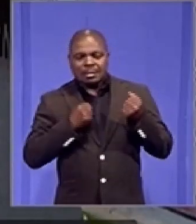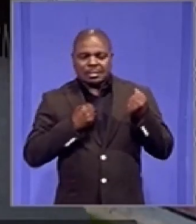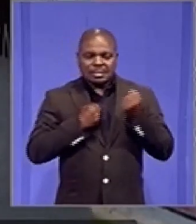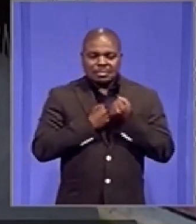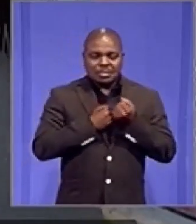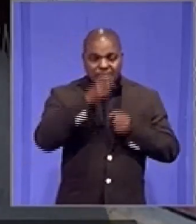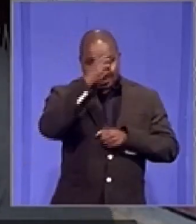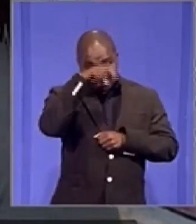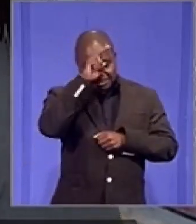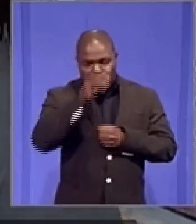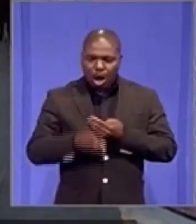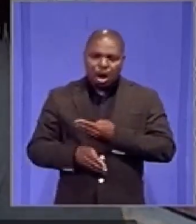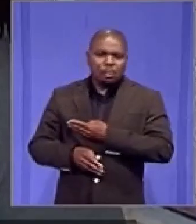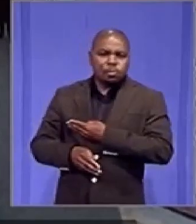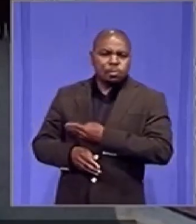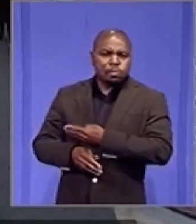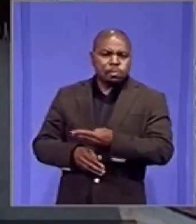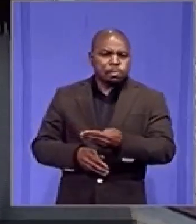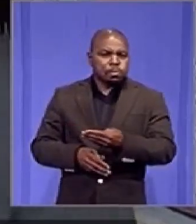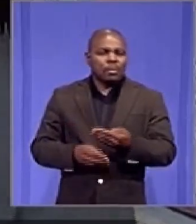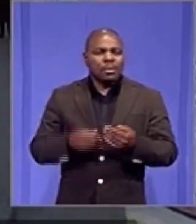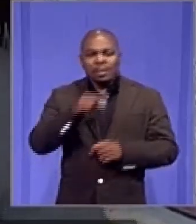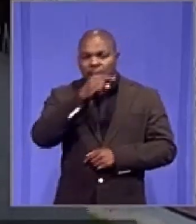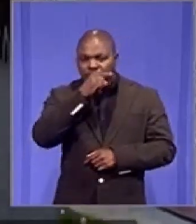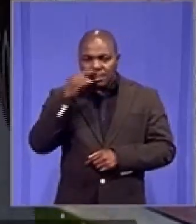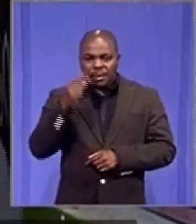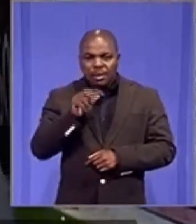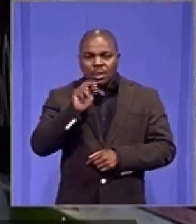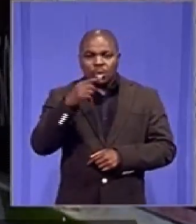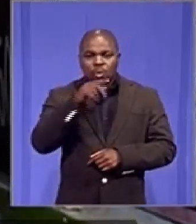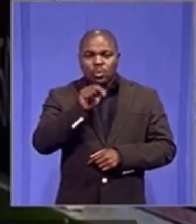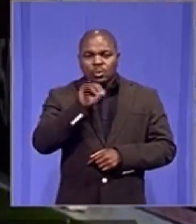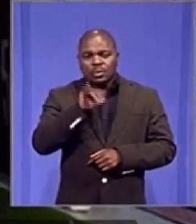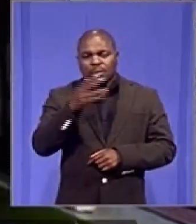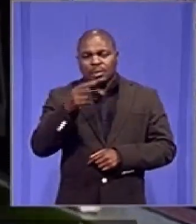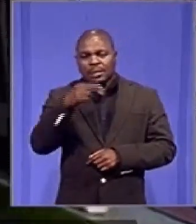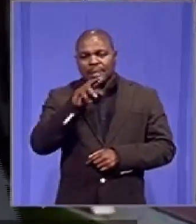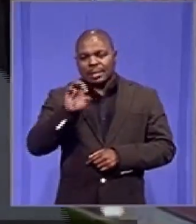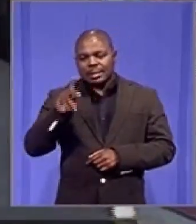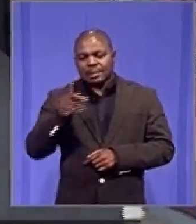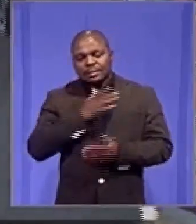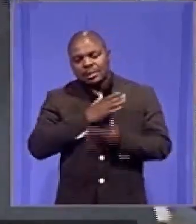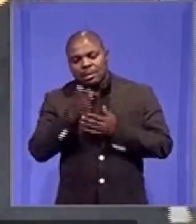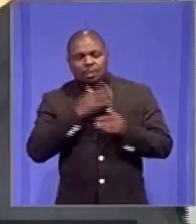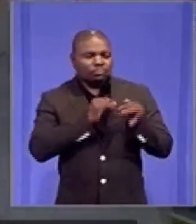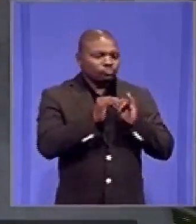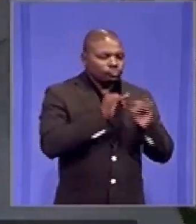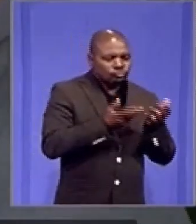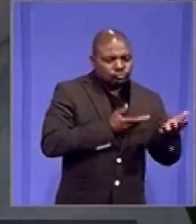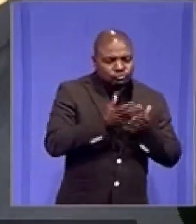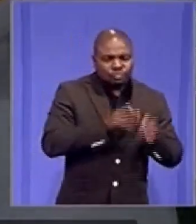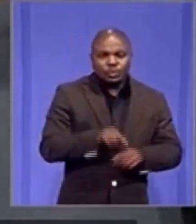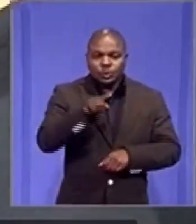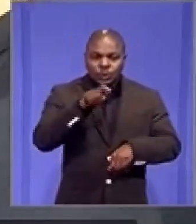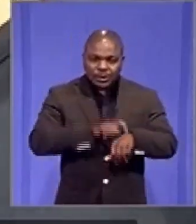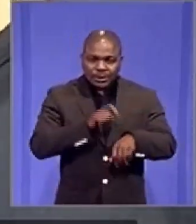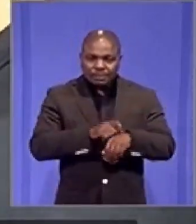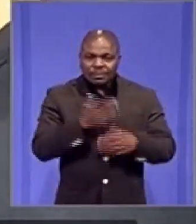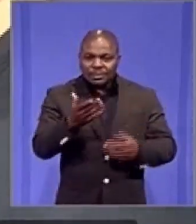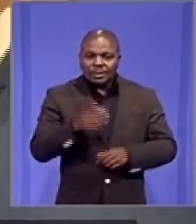ba di-Springbok mo lefelong leno le bidiwang Nguni Grill ke tlile go buisana le bangwe ba bona. Re lebogela nako ya lona